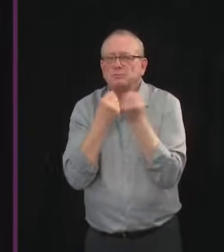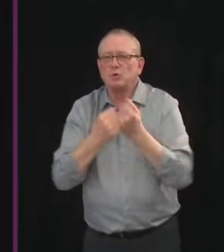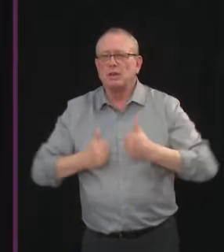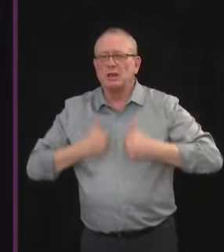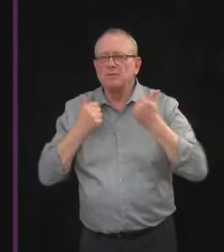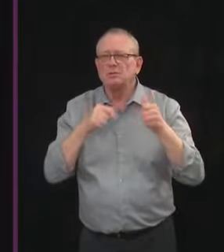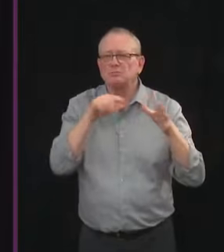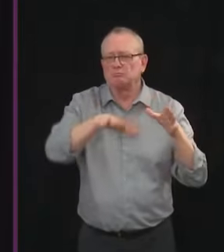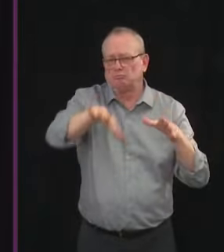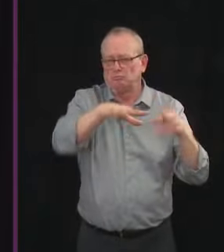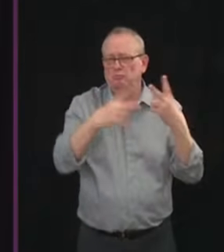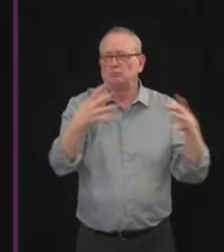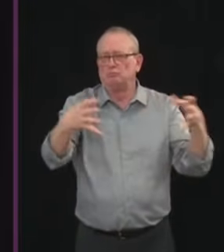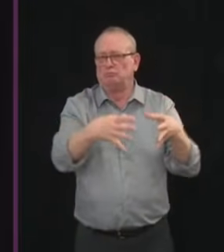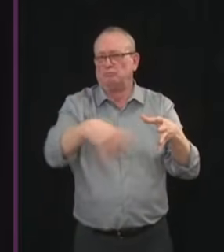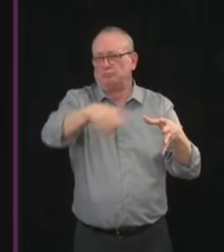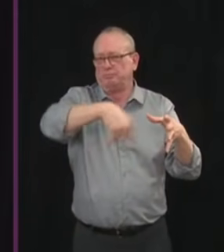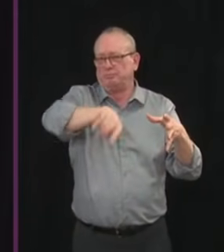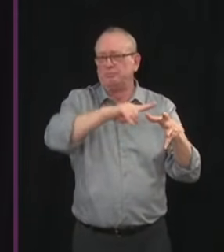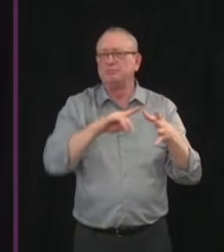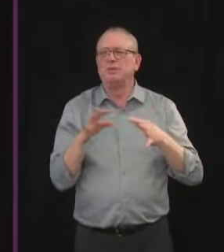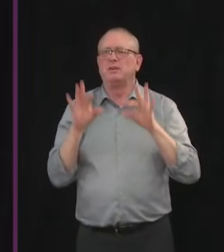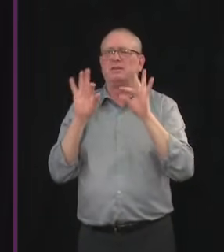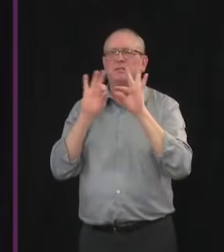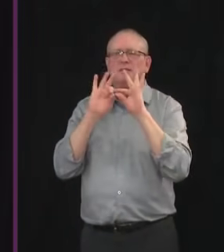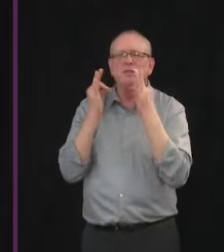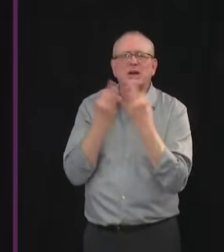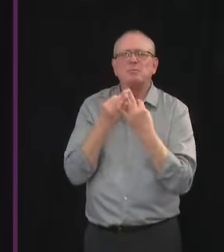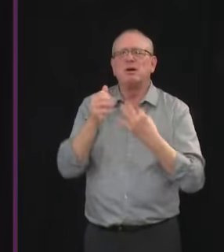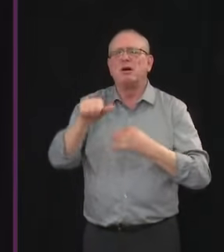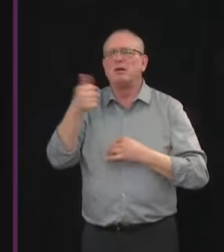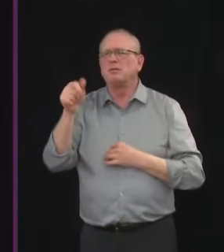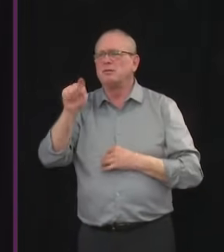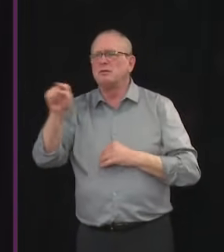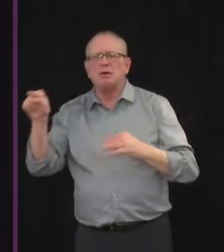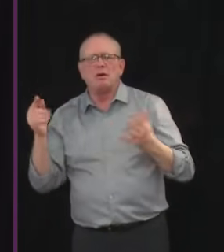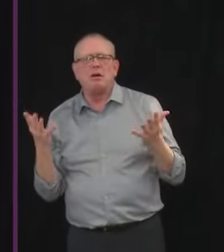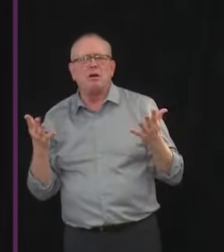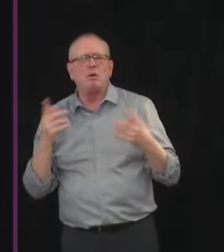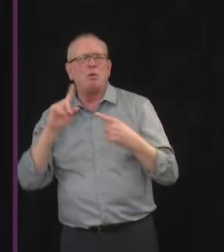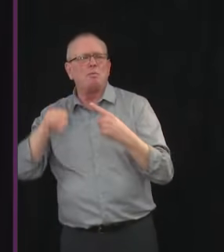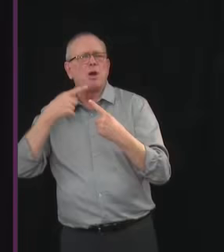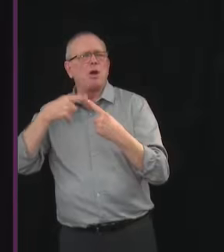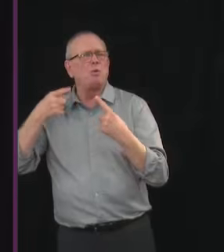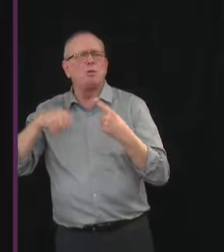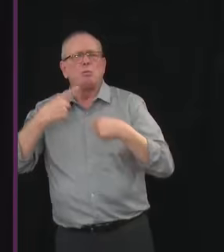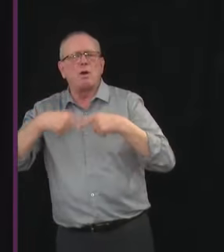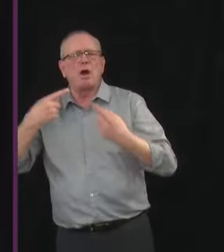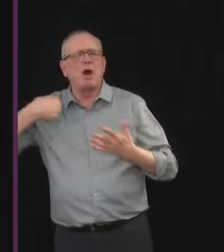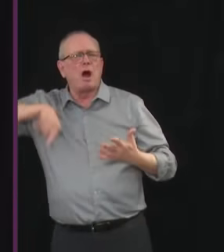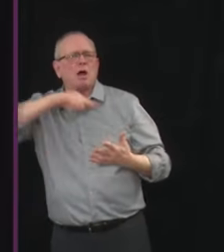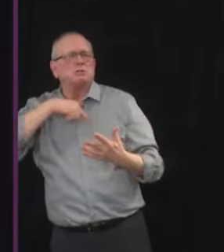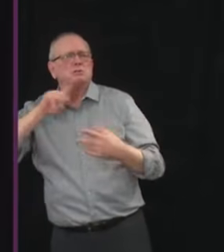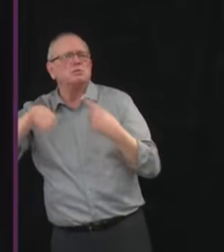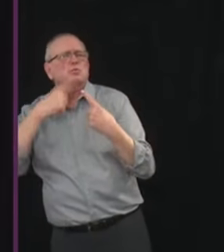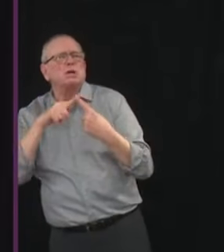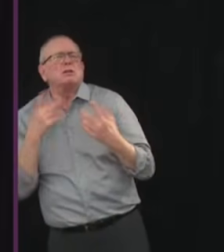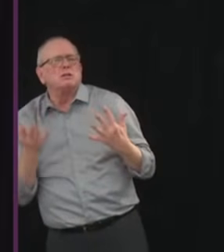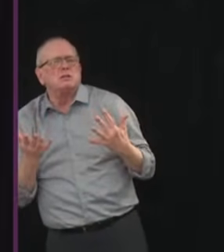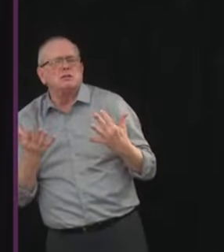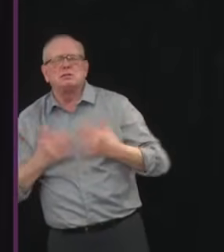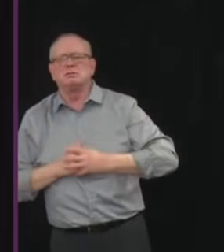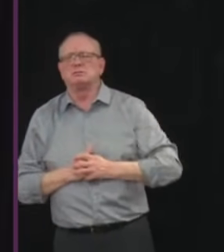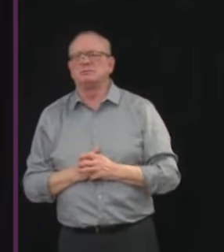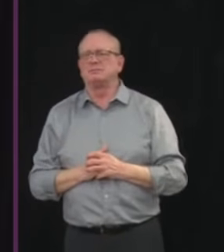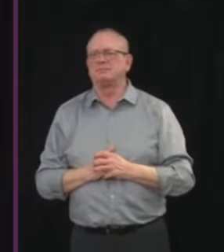other facilities may be asking when they will be able to get immunized. We started with staff and residents in